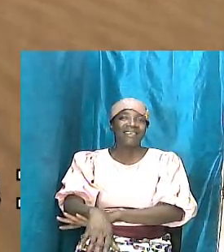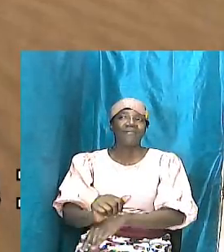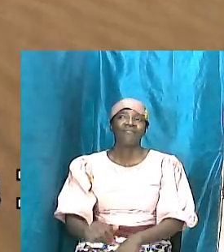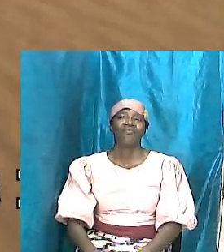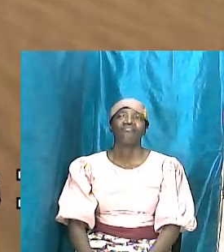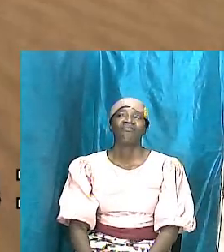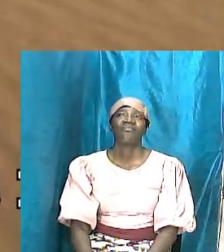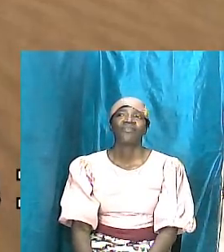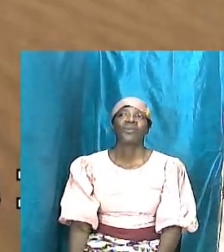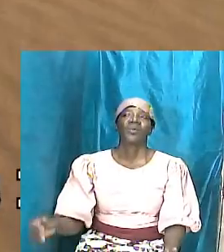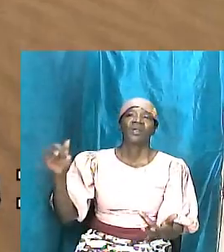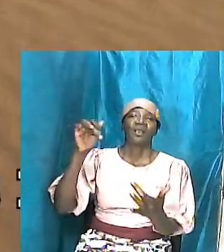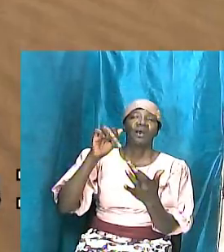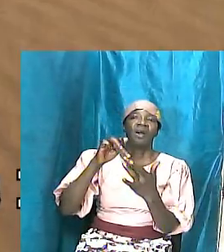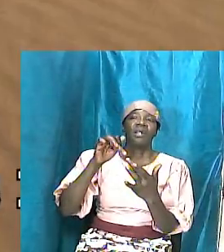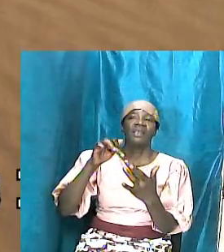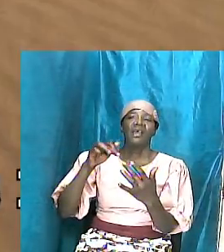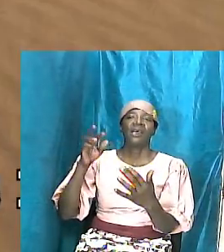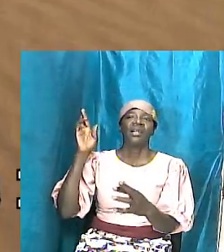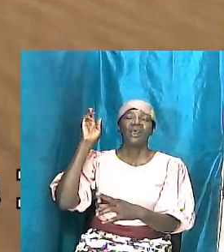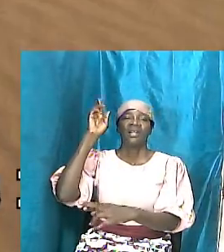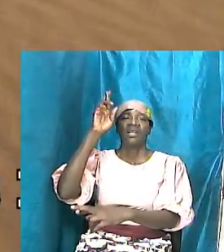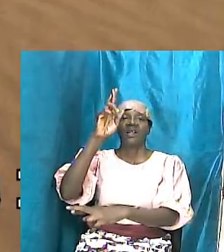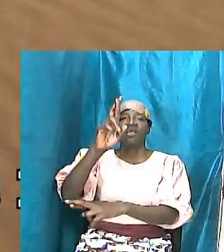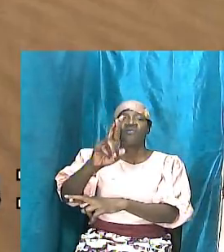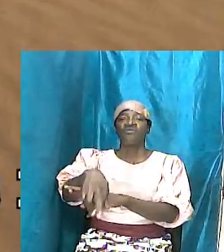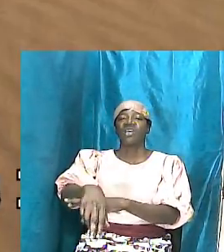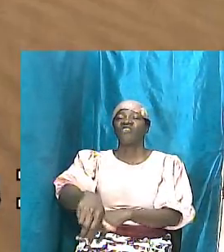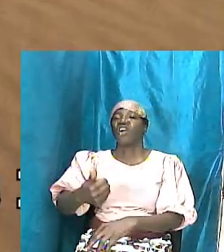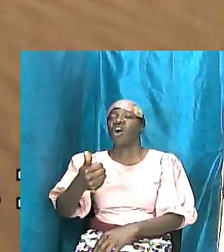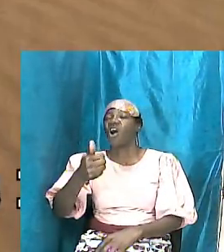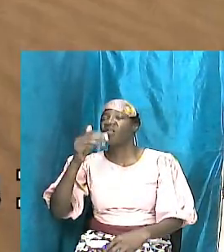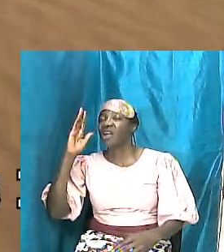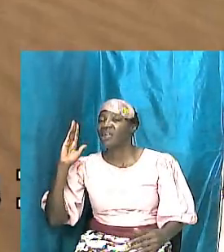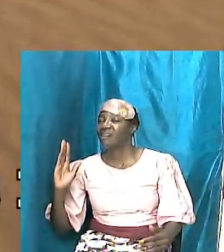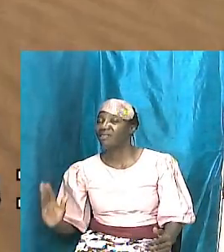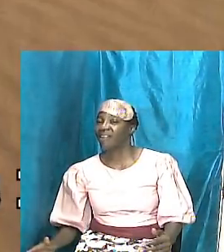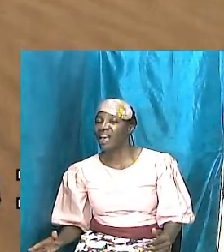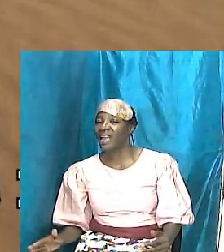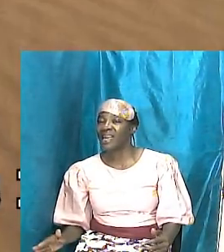all night until they reached the other side. But